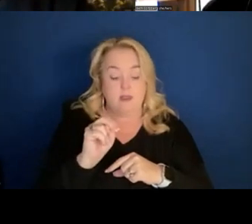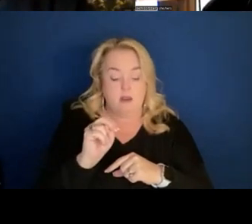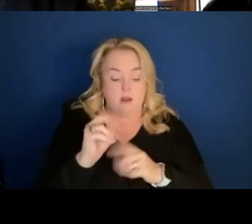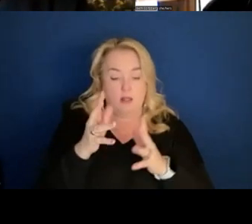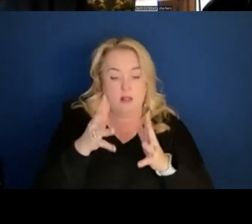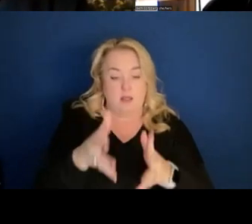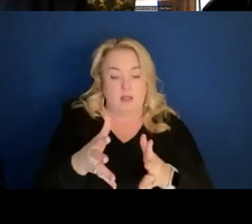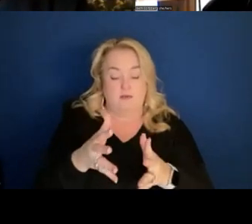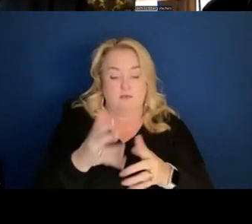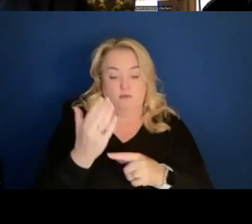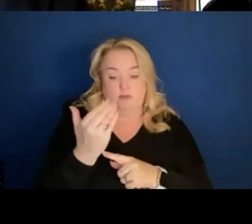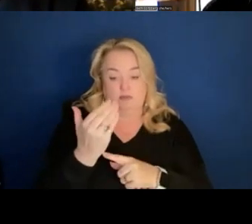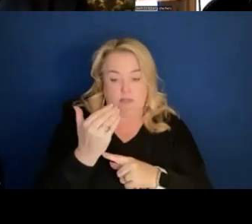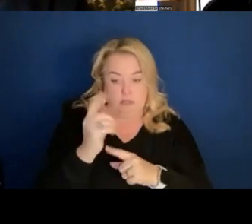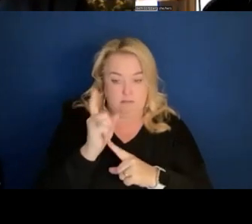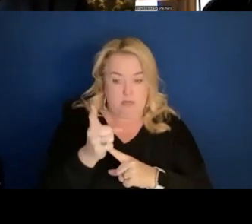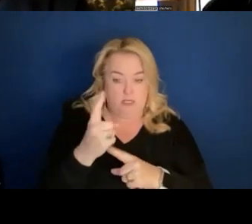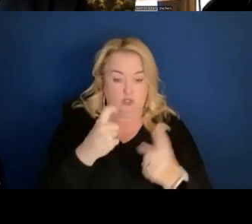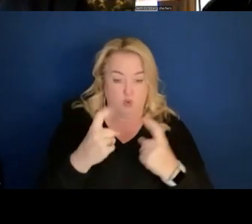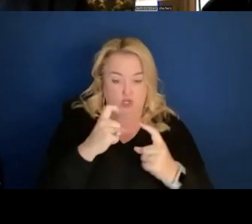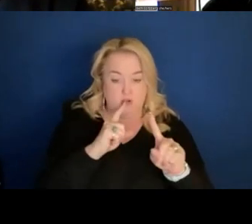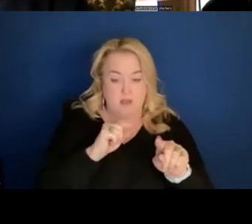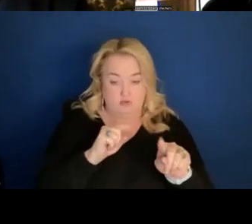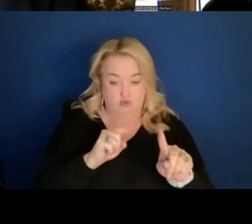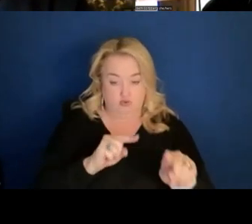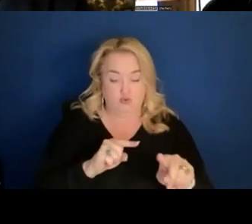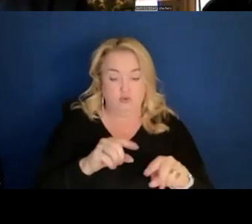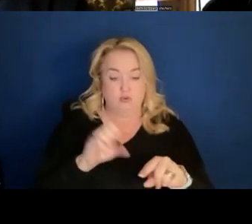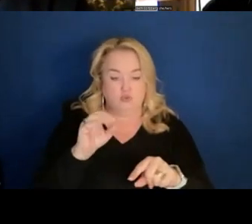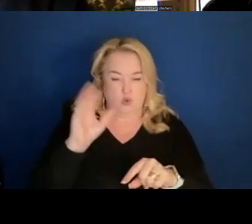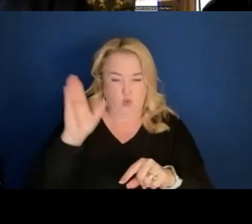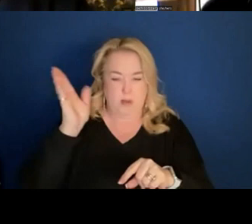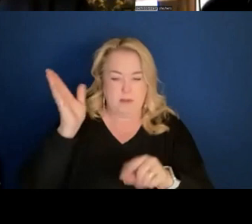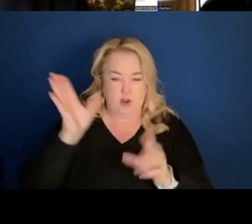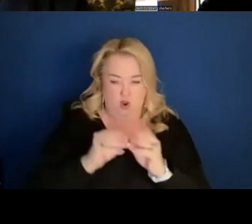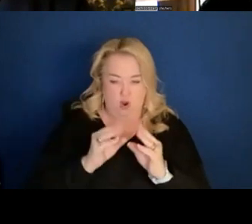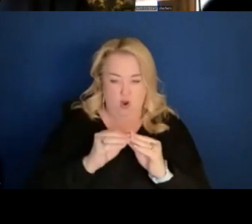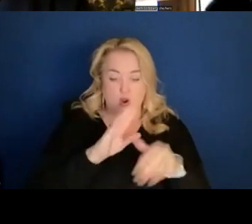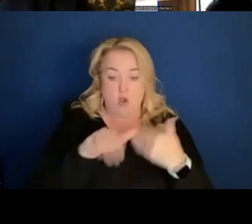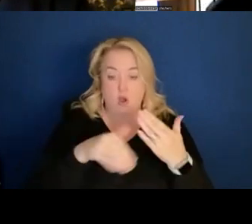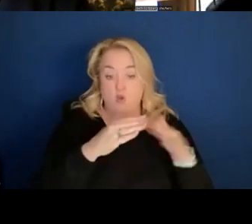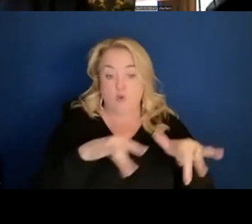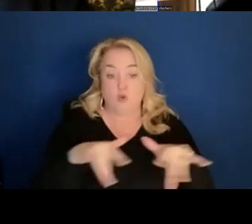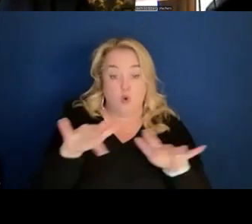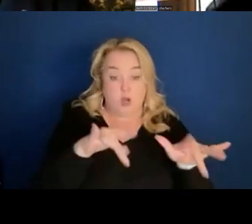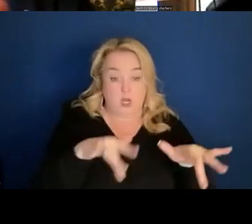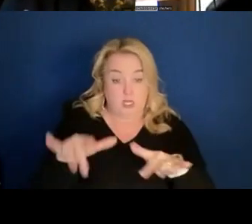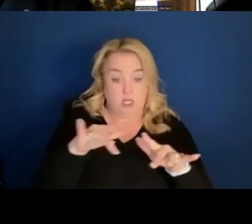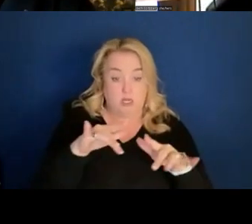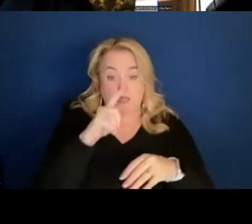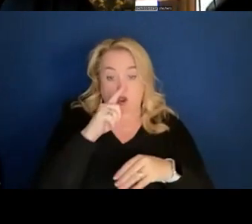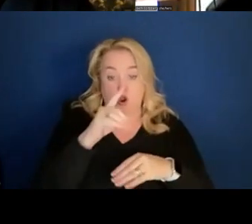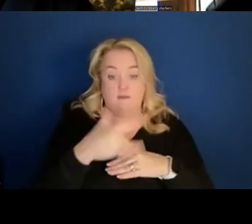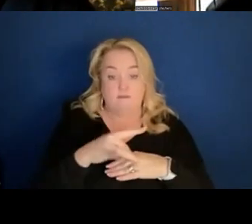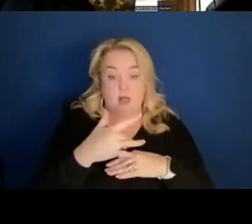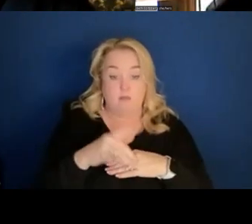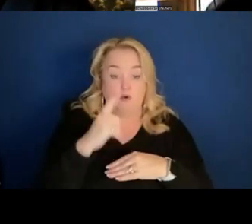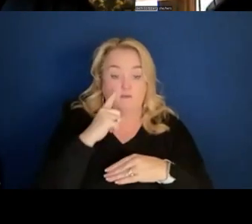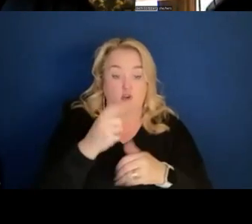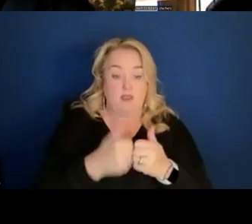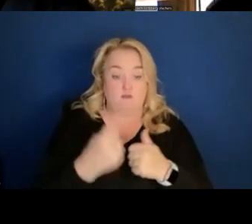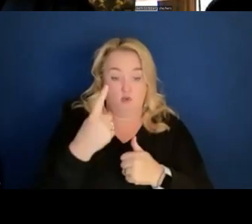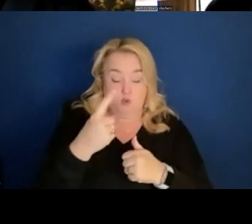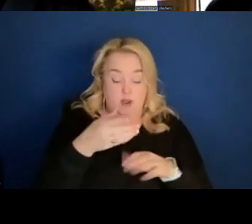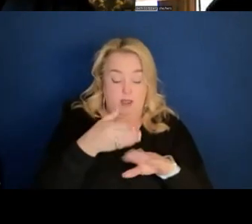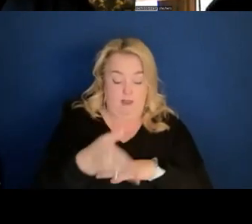we facilitate Q&A. So it's a webinar format. And again, all of the sessions are recorded and they're available for anyone after the